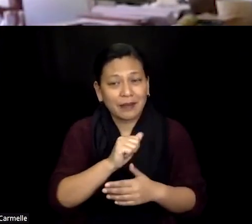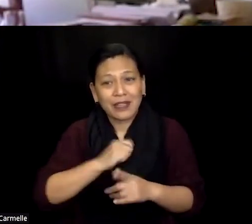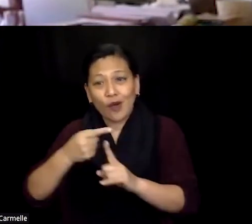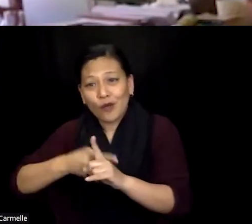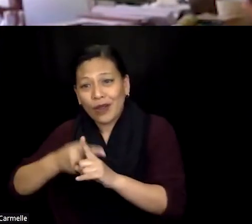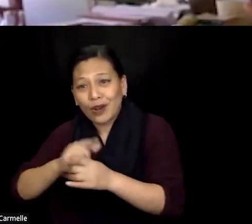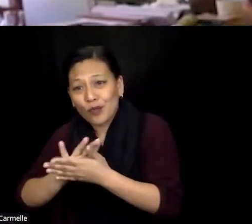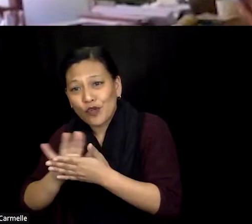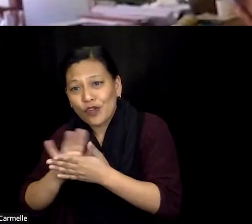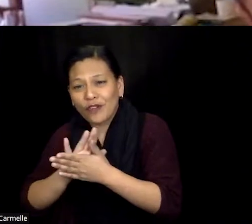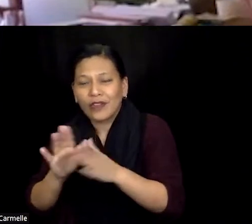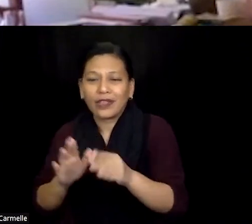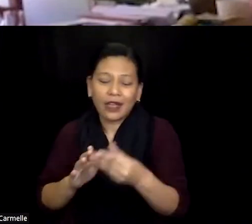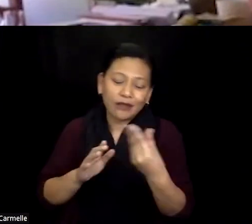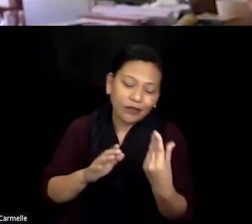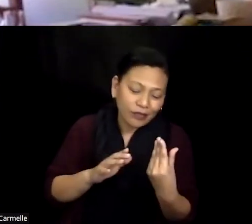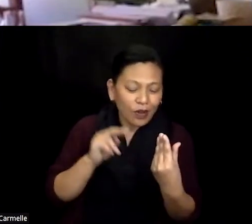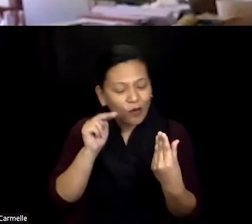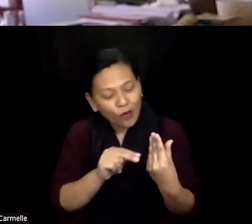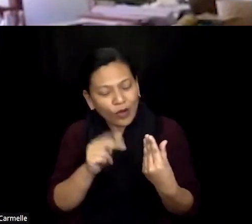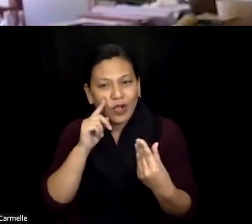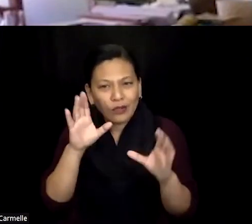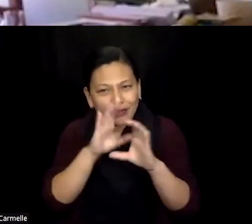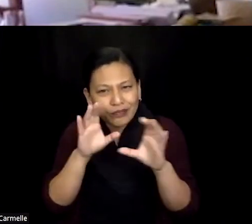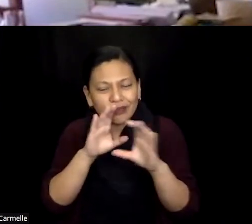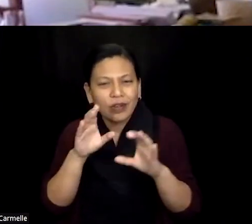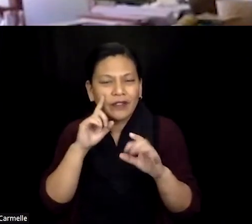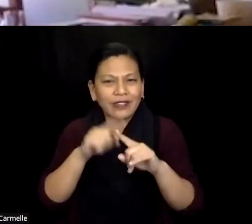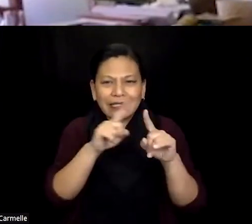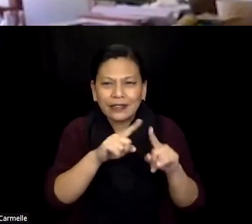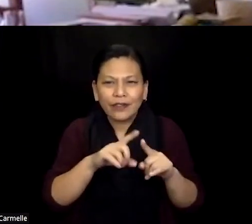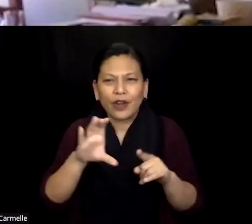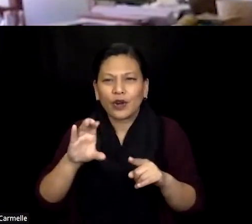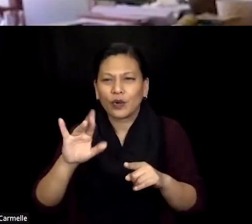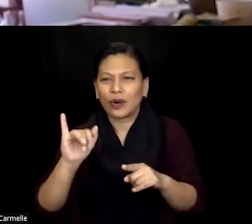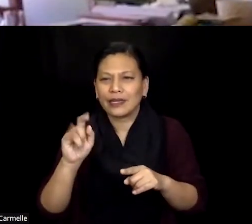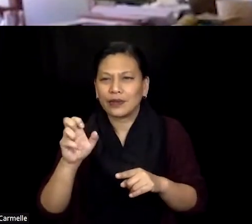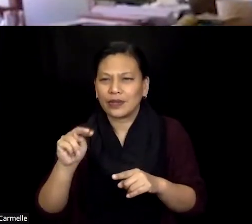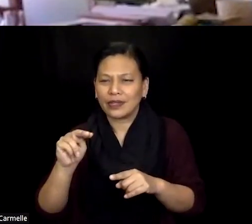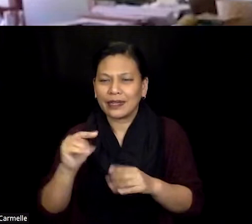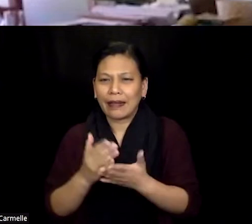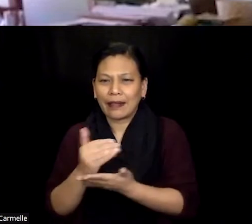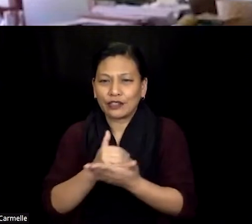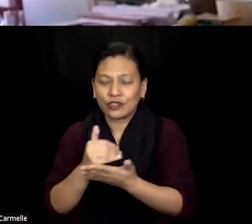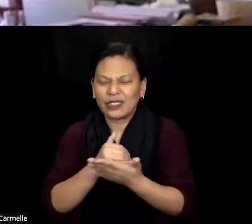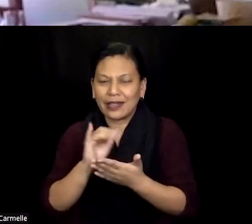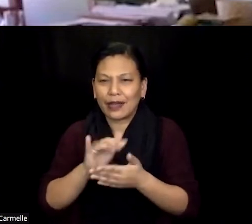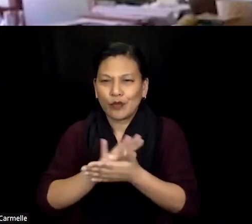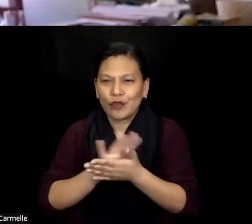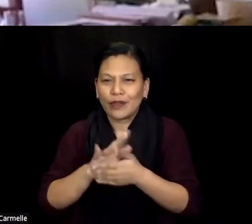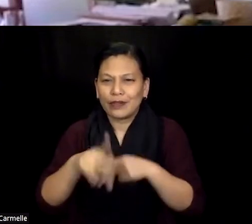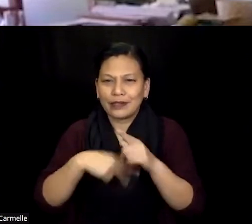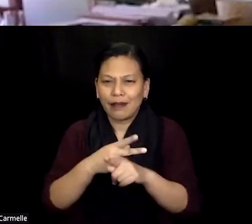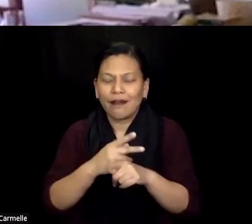head sideways and looking at the labels for the Criterion Collection movies and digging through the crates and trying to find DVDs for old movies. It's so